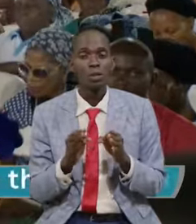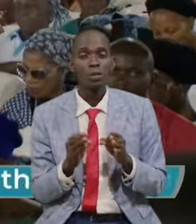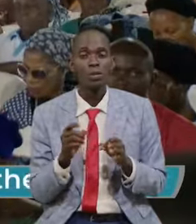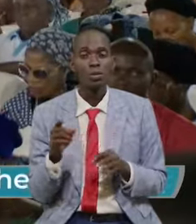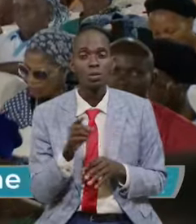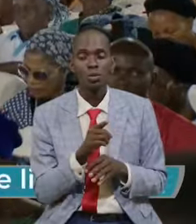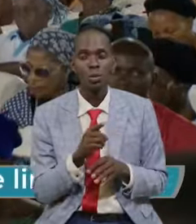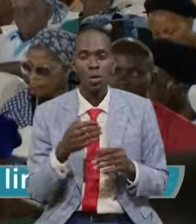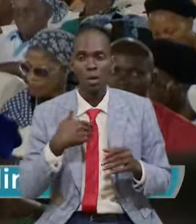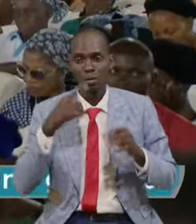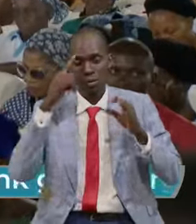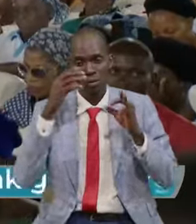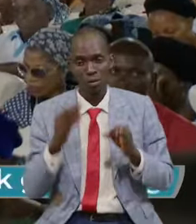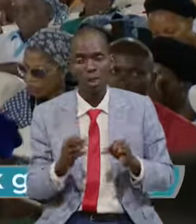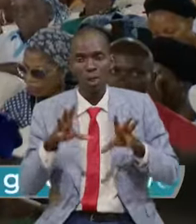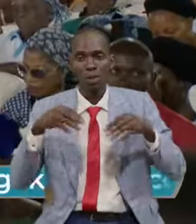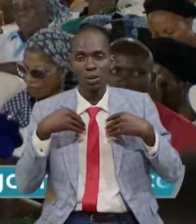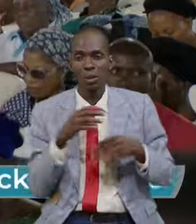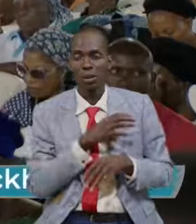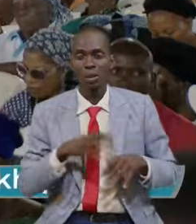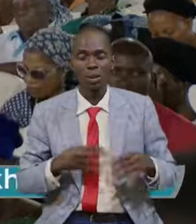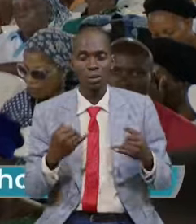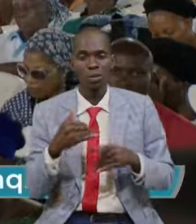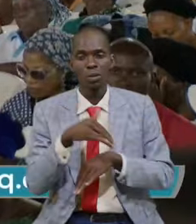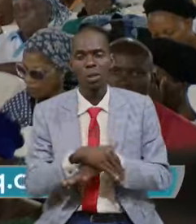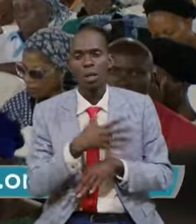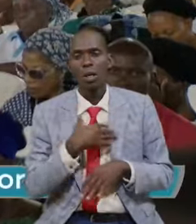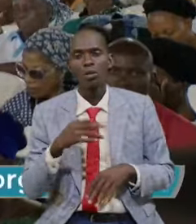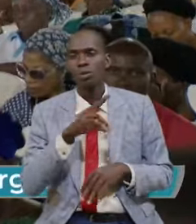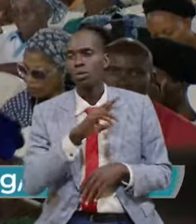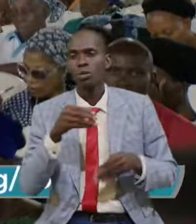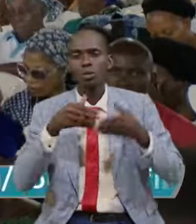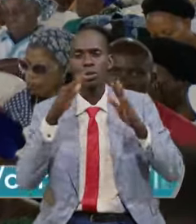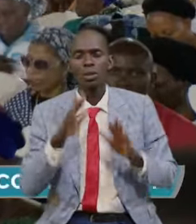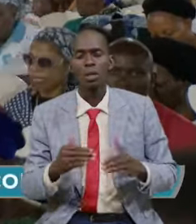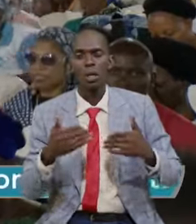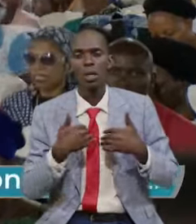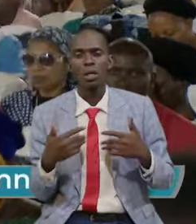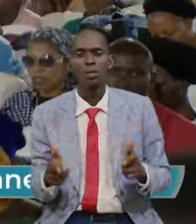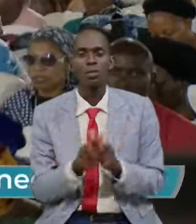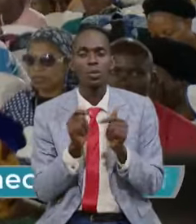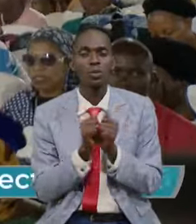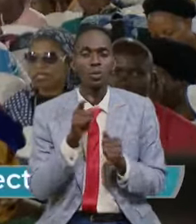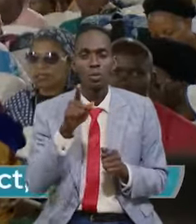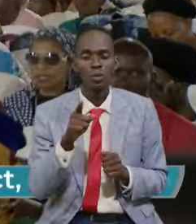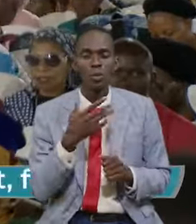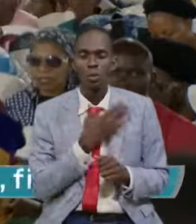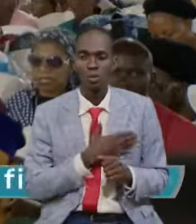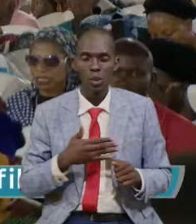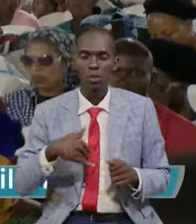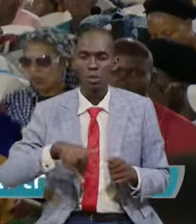Christ tonight and nobody has reached you, please just signify